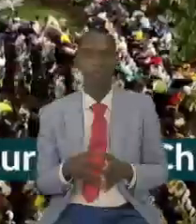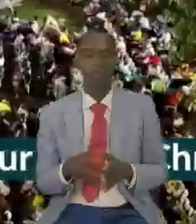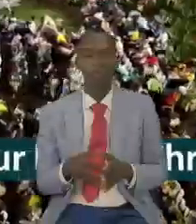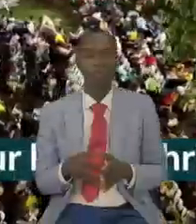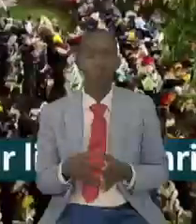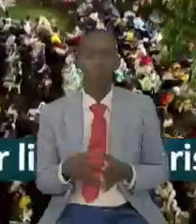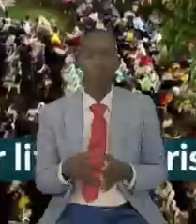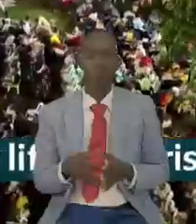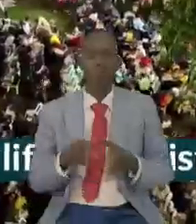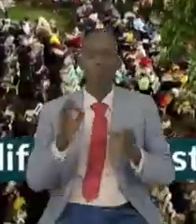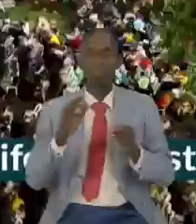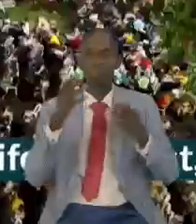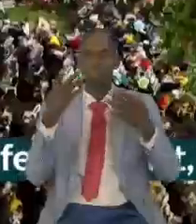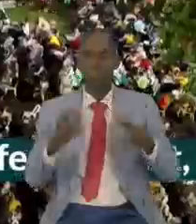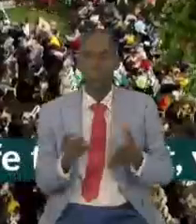and yet you are careful.